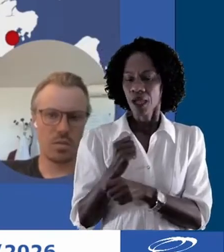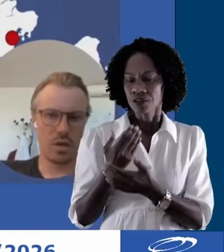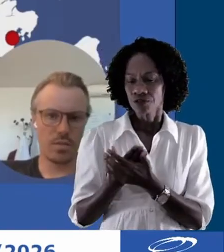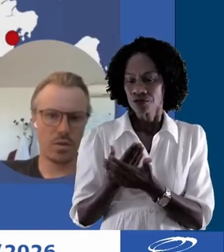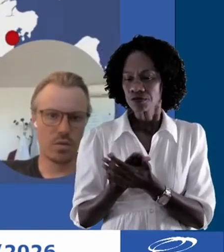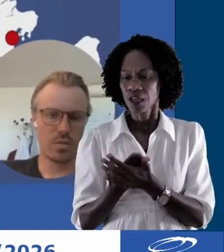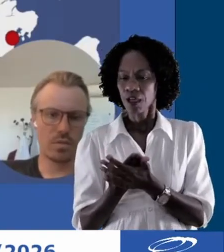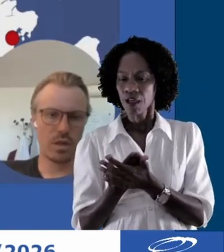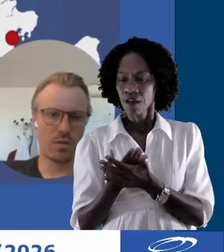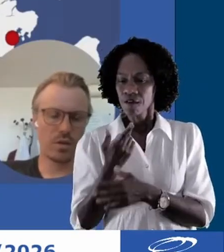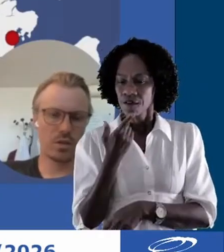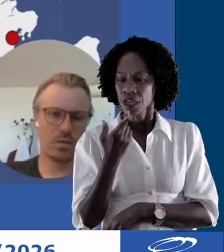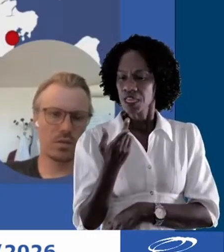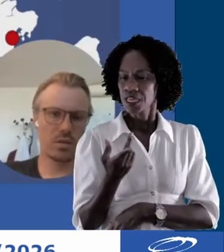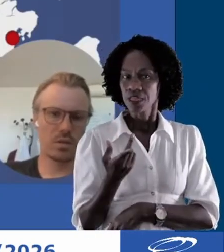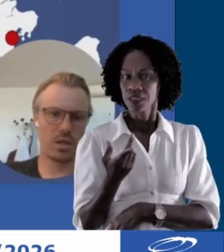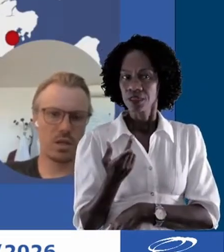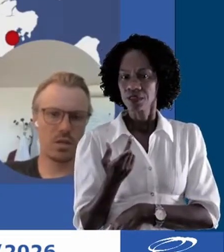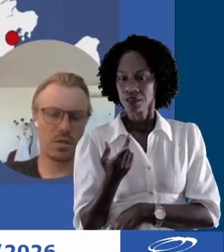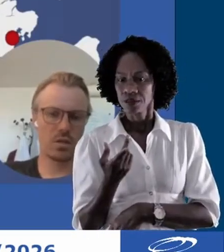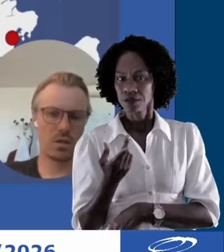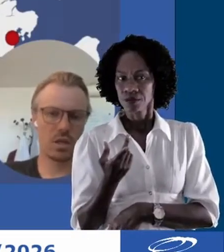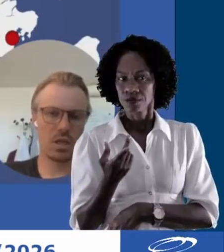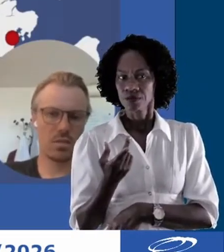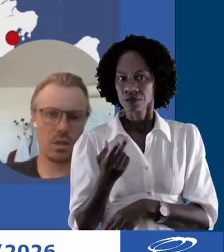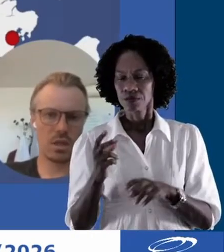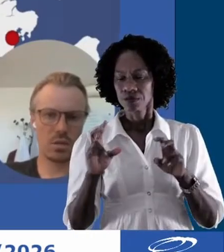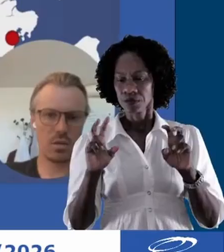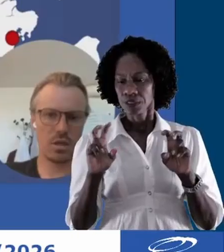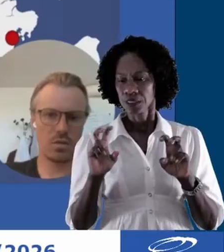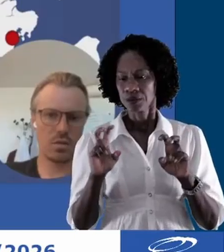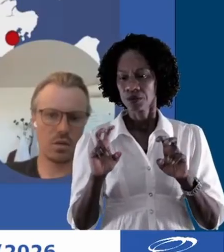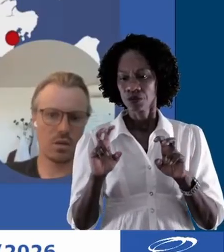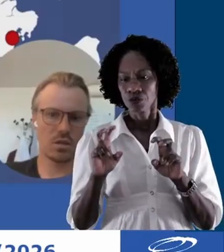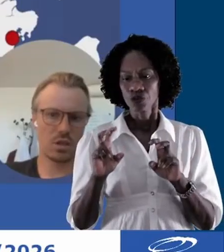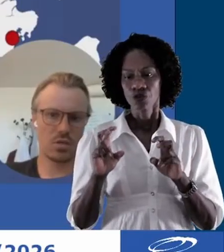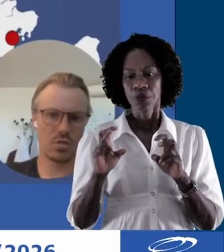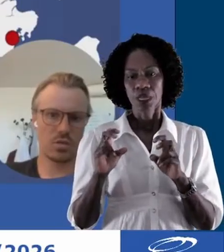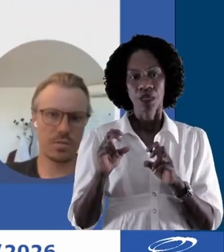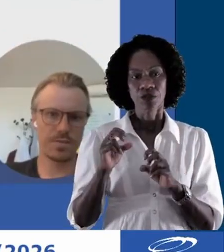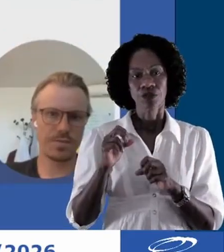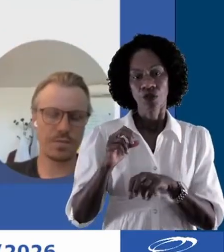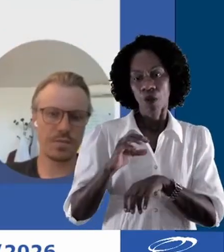lot about bone, but many of the principles in the discussion can be extrapolated to other